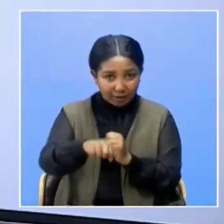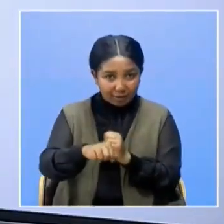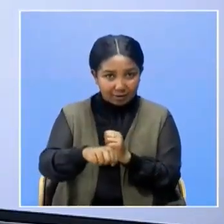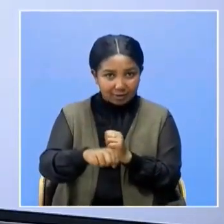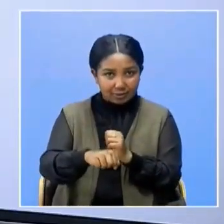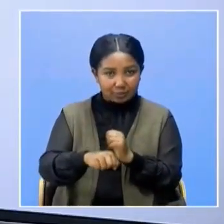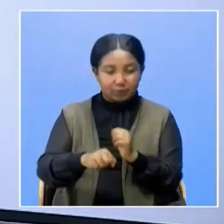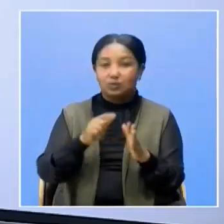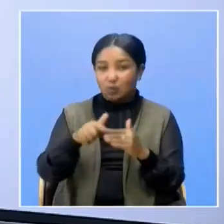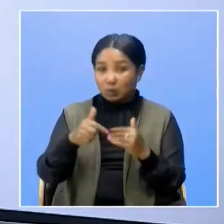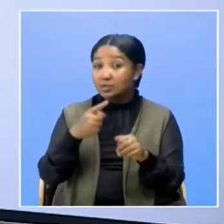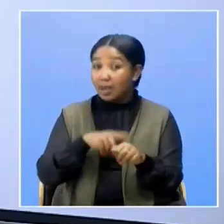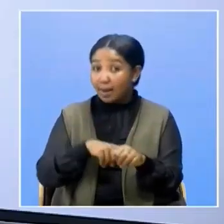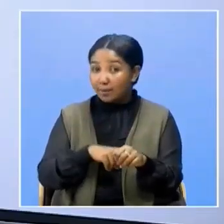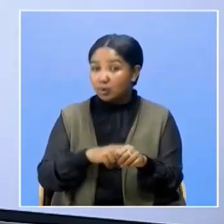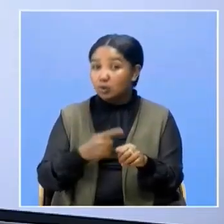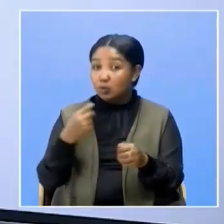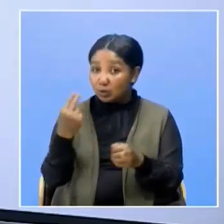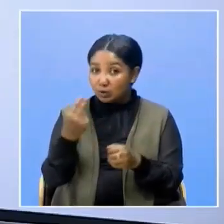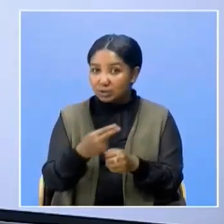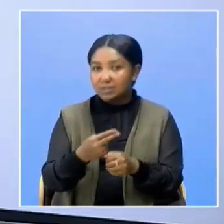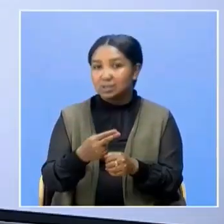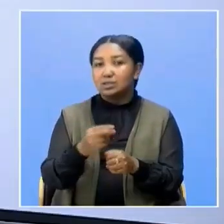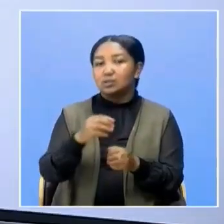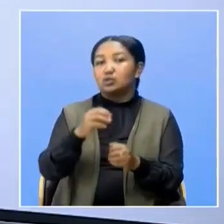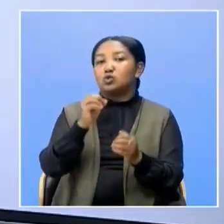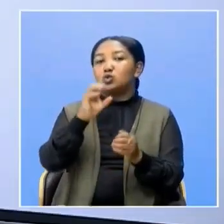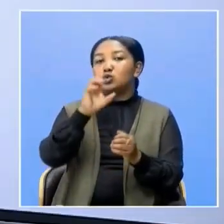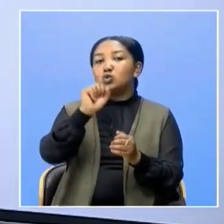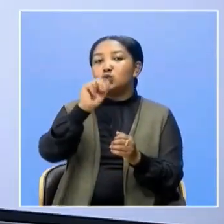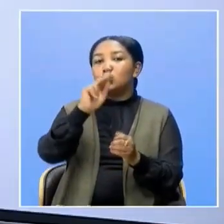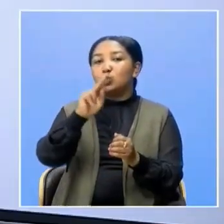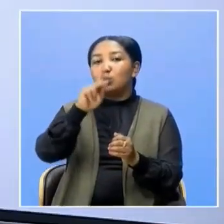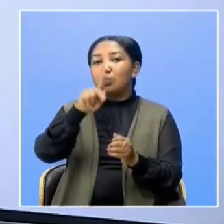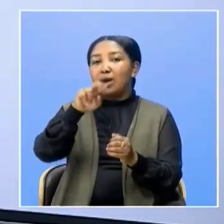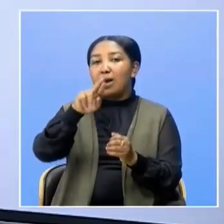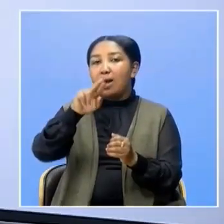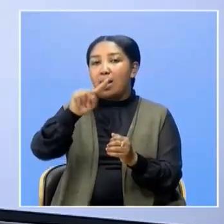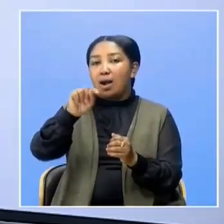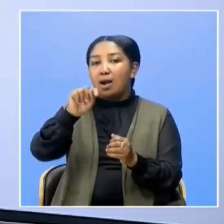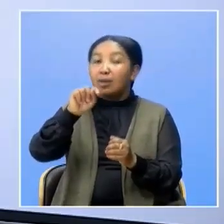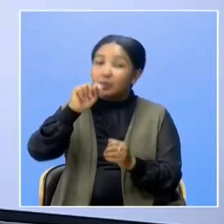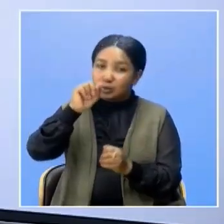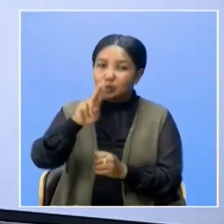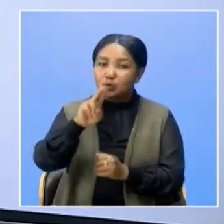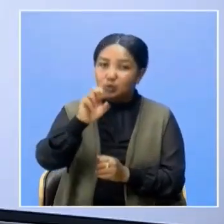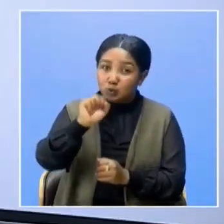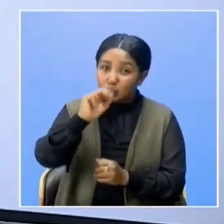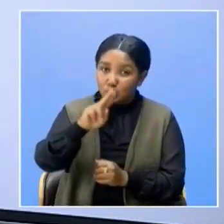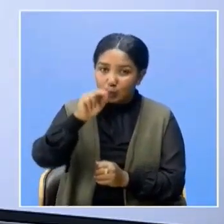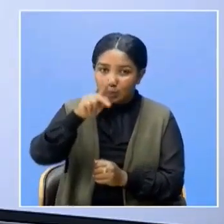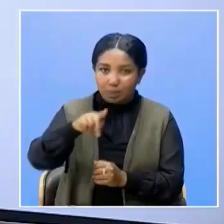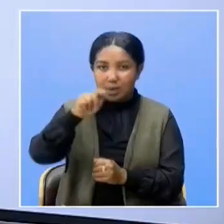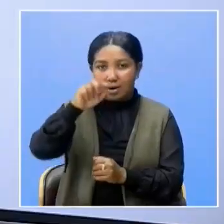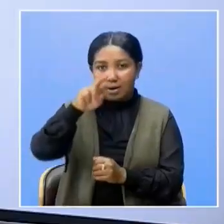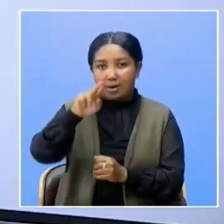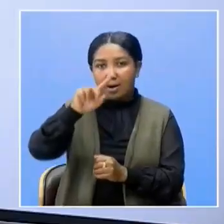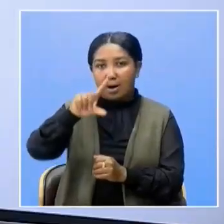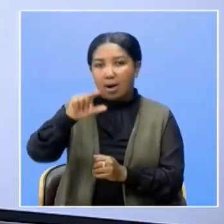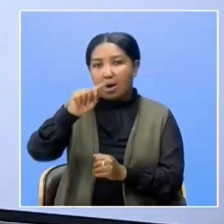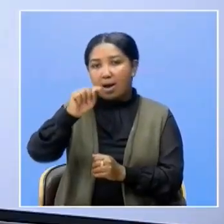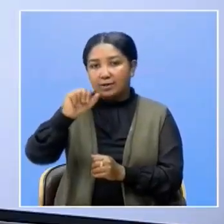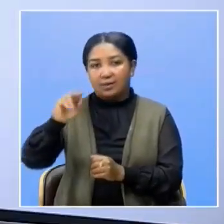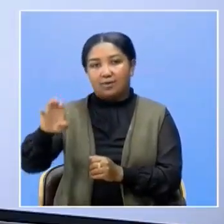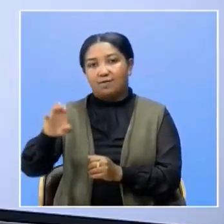right? This time we use the superlative degree. Have you got me? Good. Now let